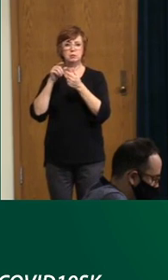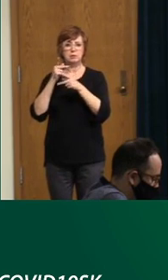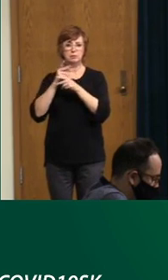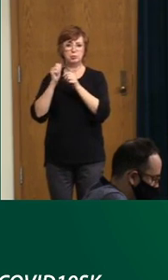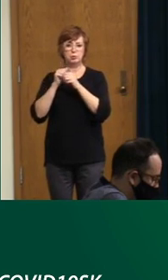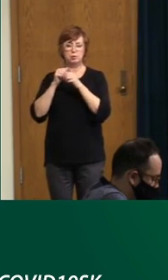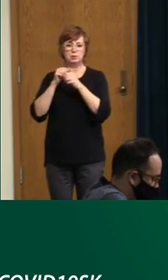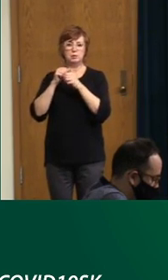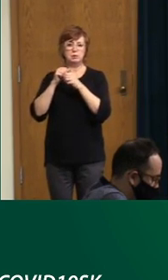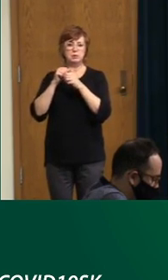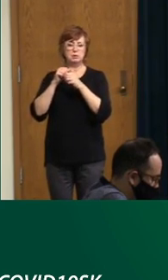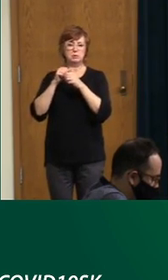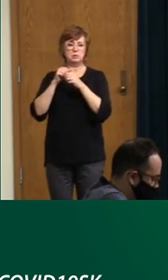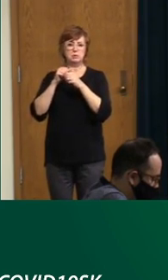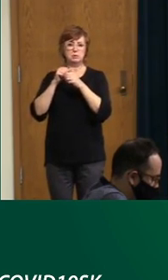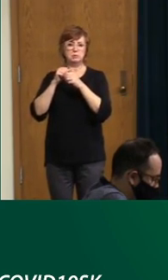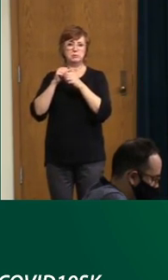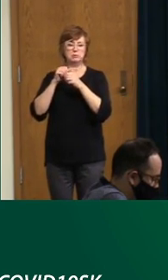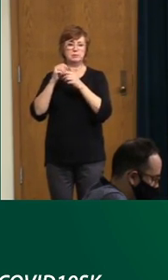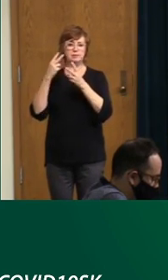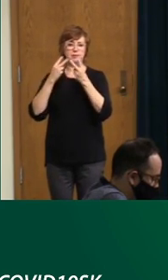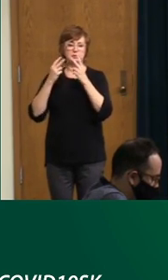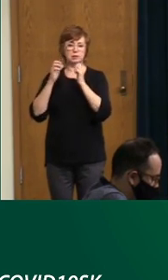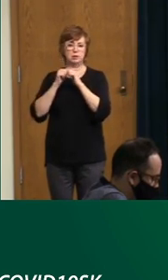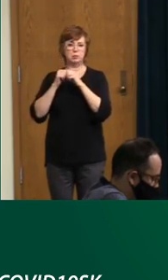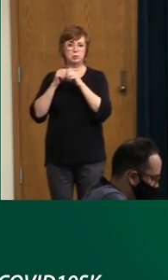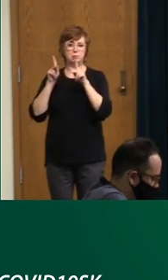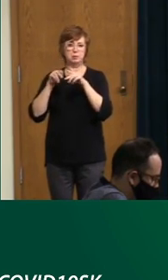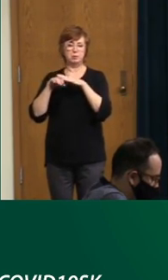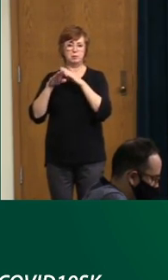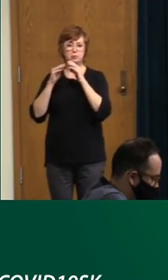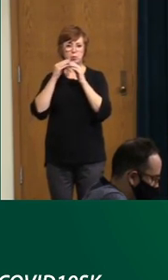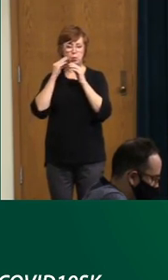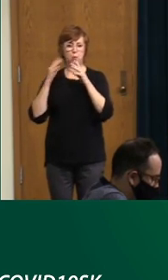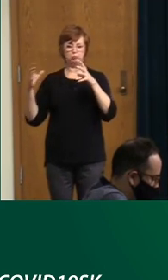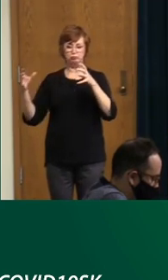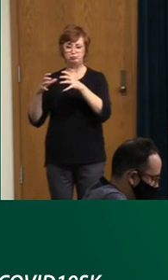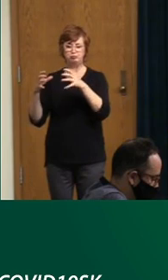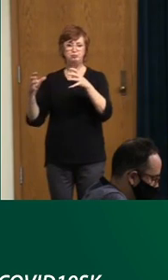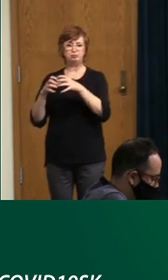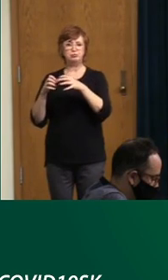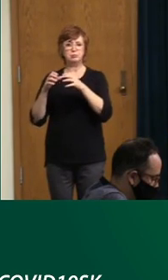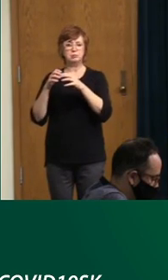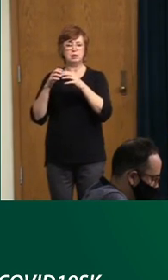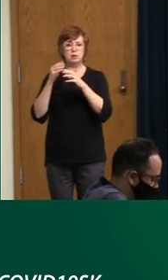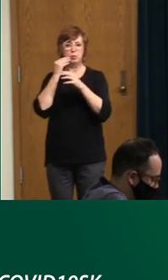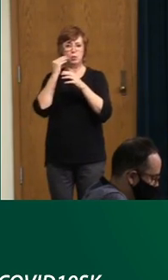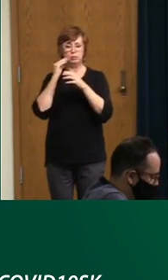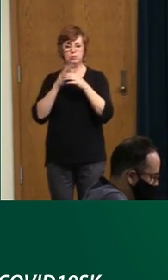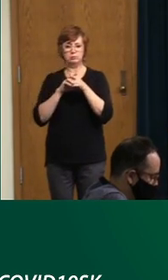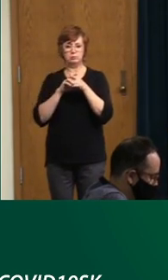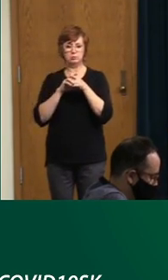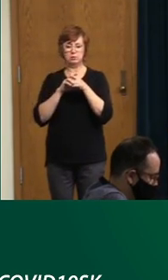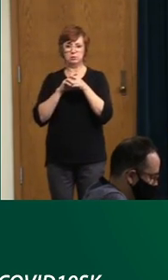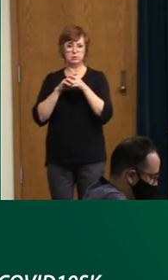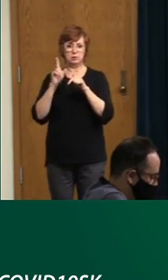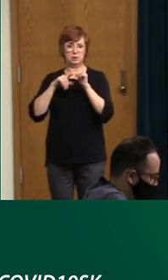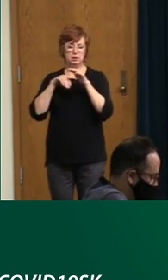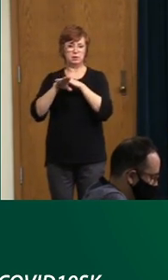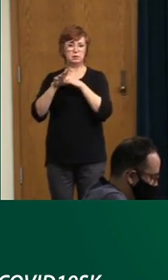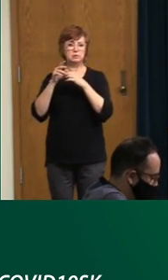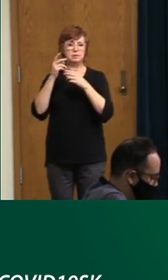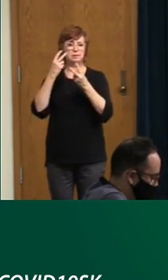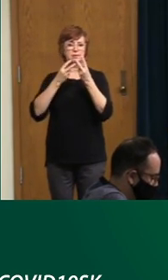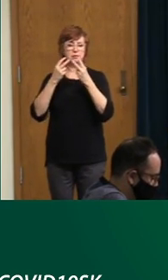around, visiting our friends and family who are more vulnerable in assisted living, long-term care, personal care